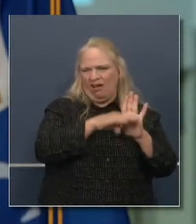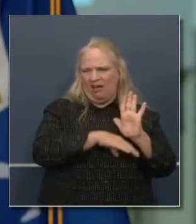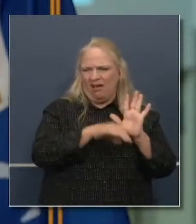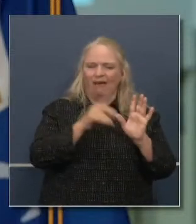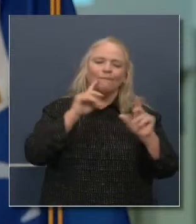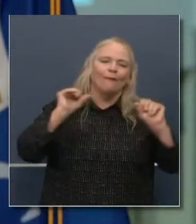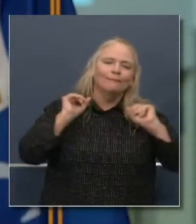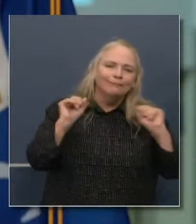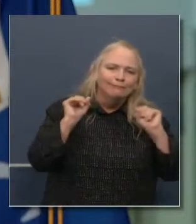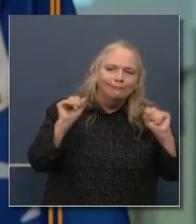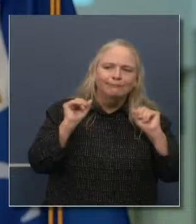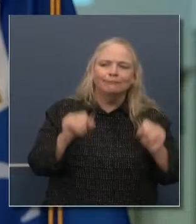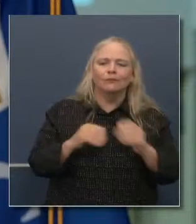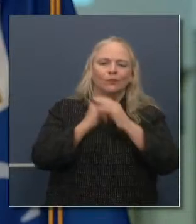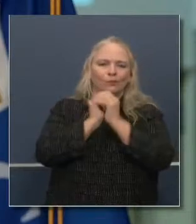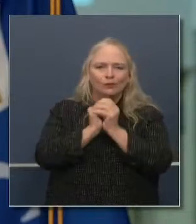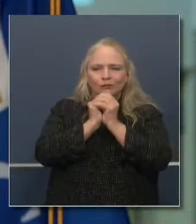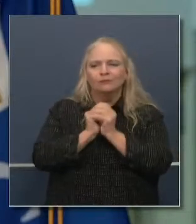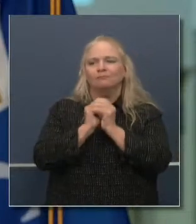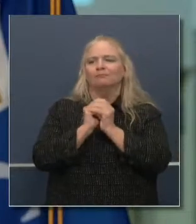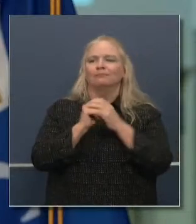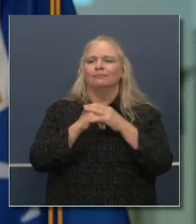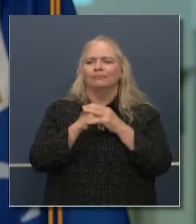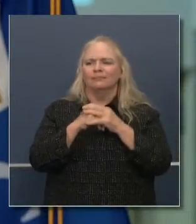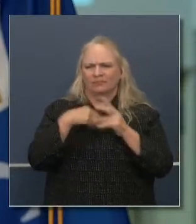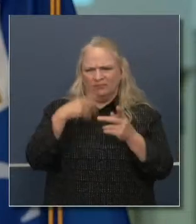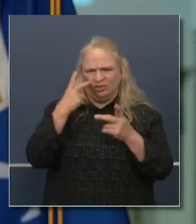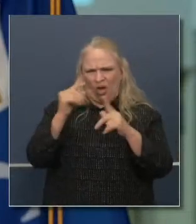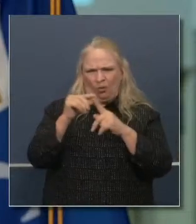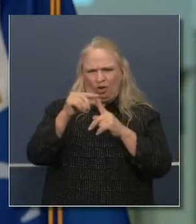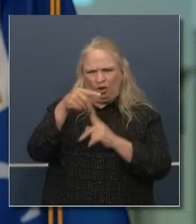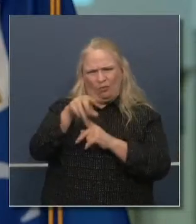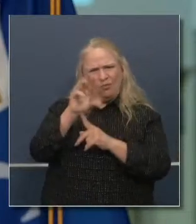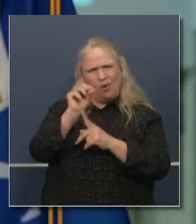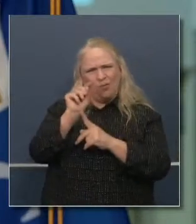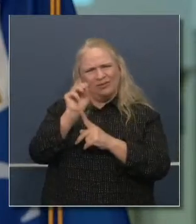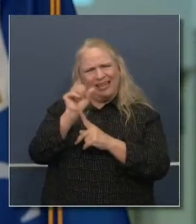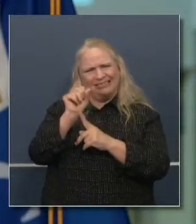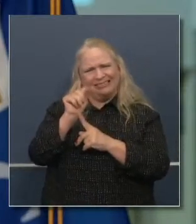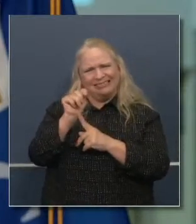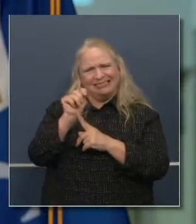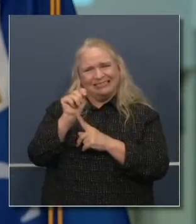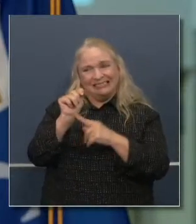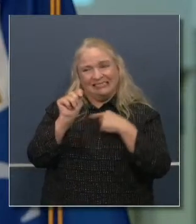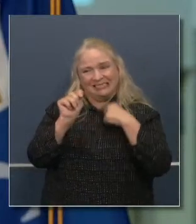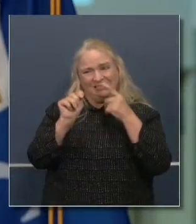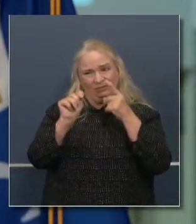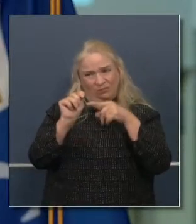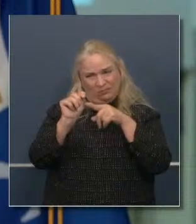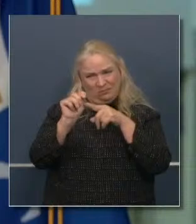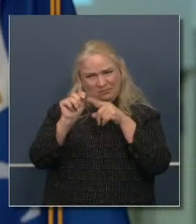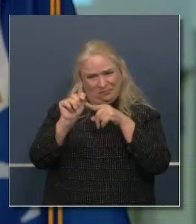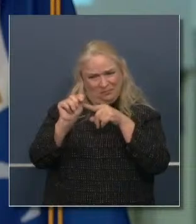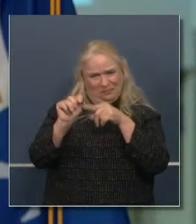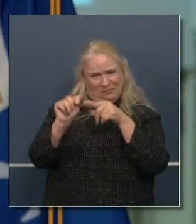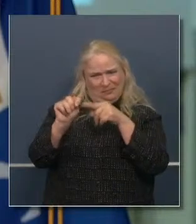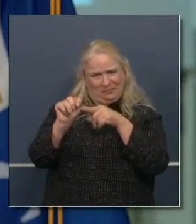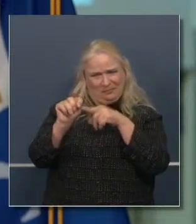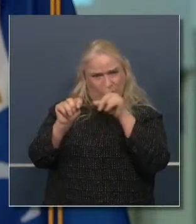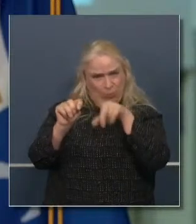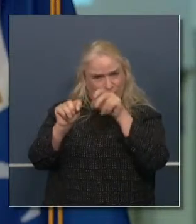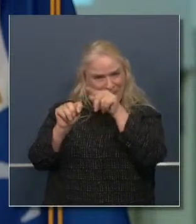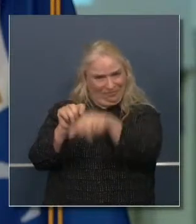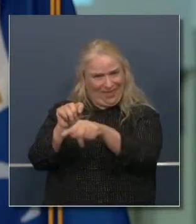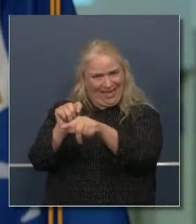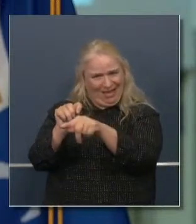list says protest. So I'm wondering if that's supposed to be in this specific category, and if I think you're referring. By that. I appreciate it.